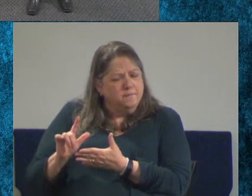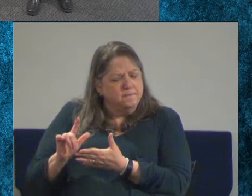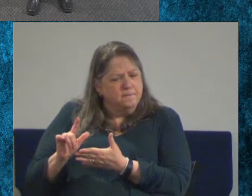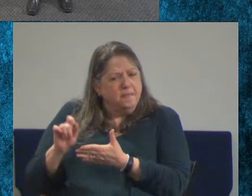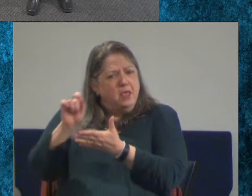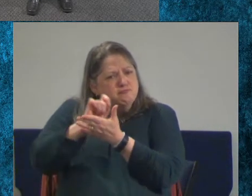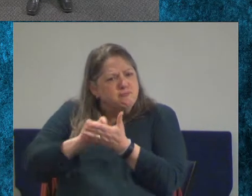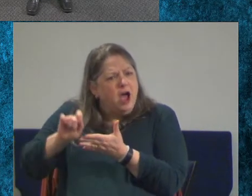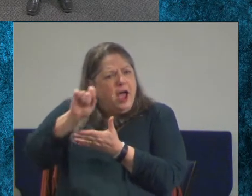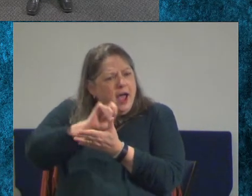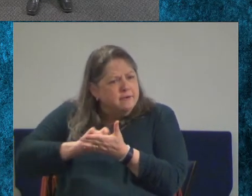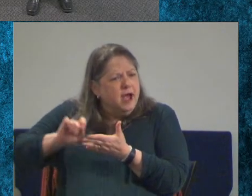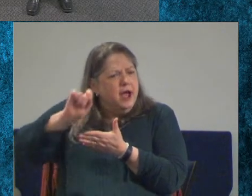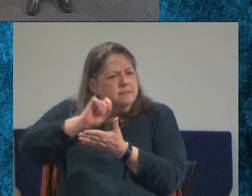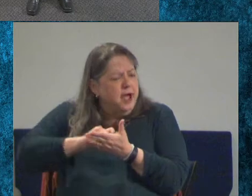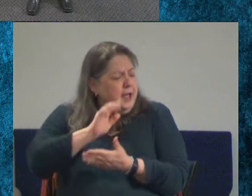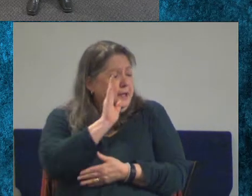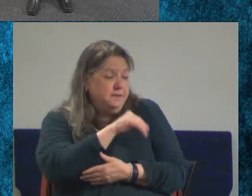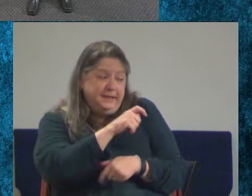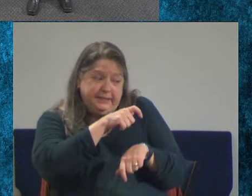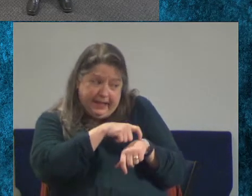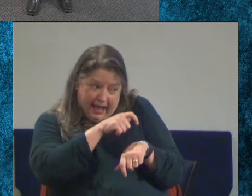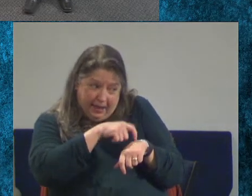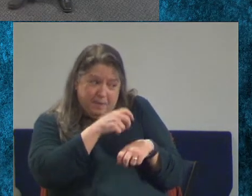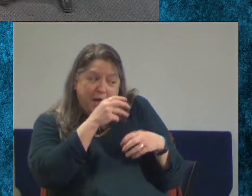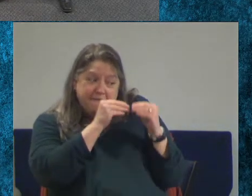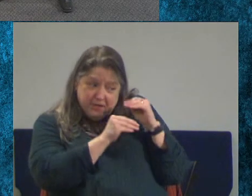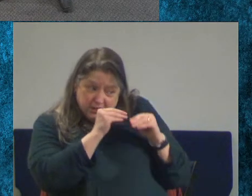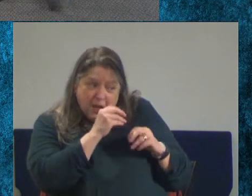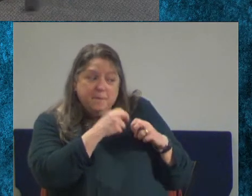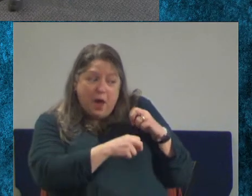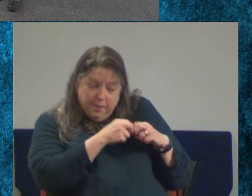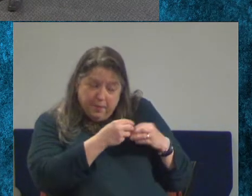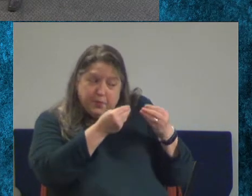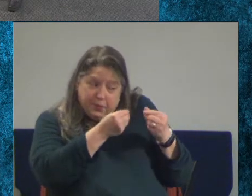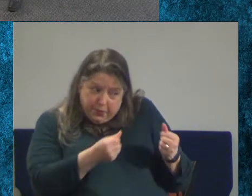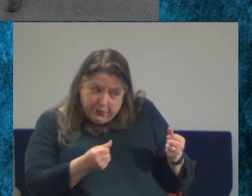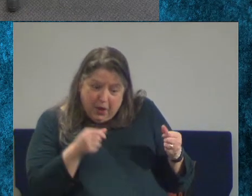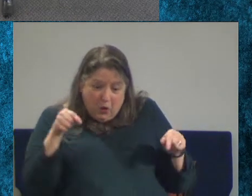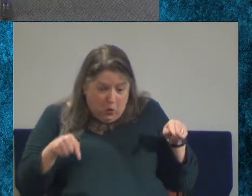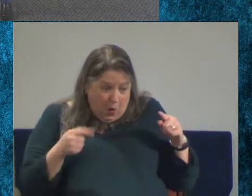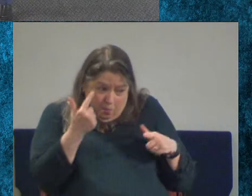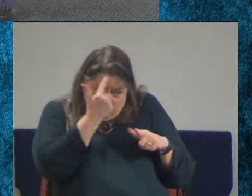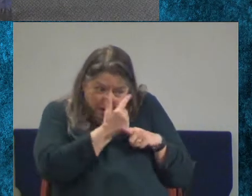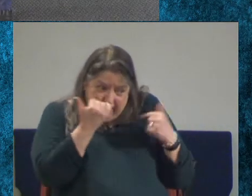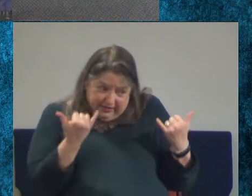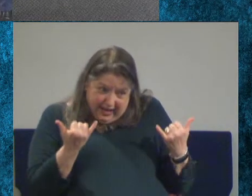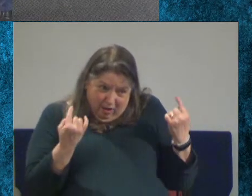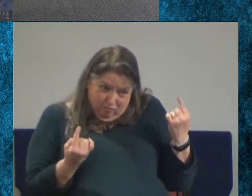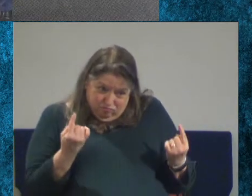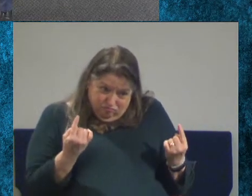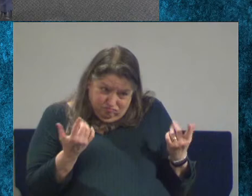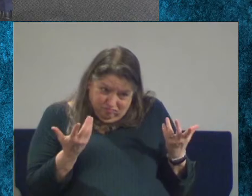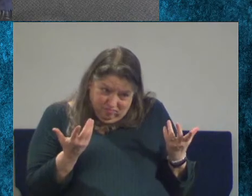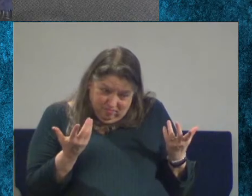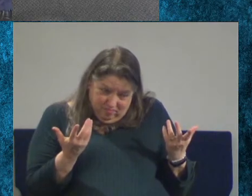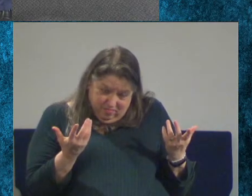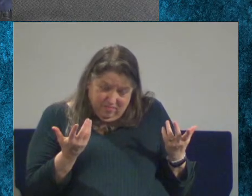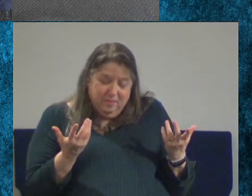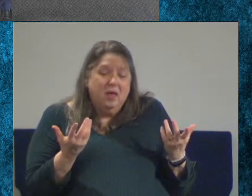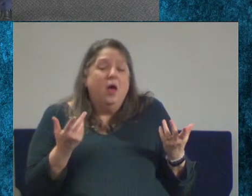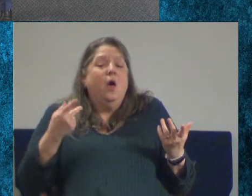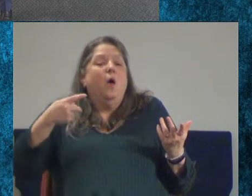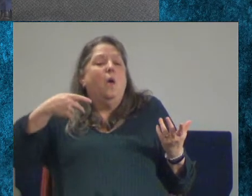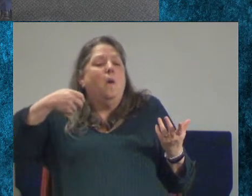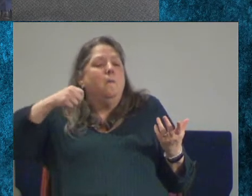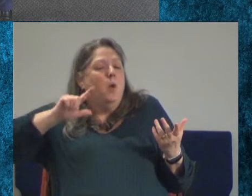of resolving some unfinished business between two brothers in the Lord. And so Paul begins